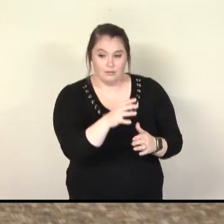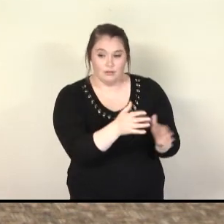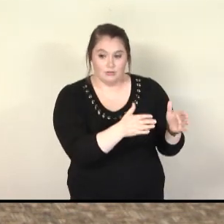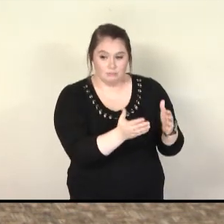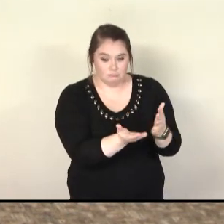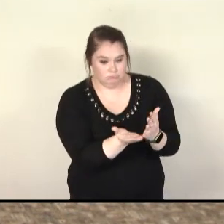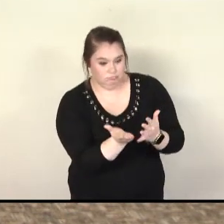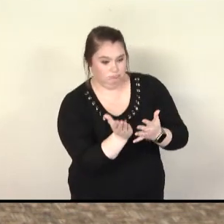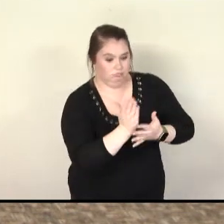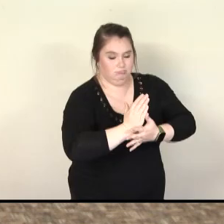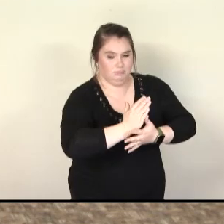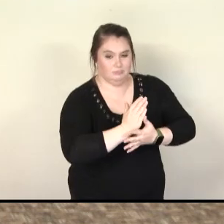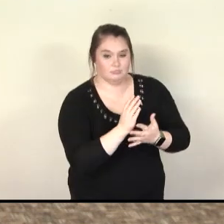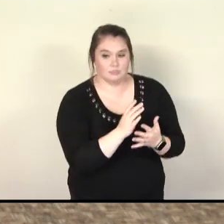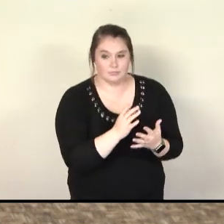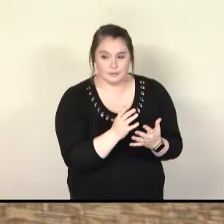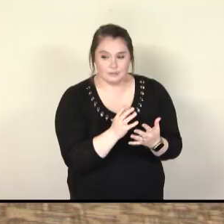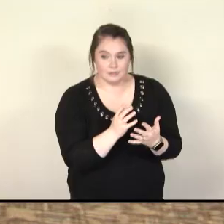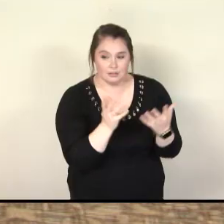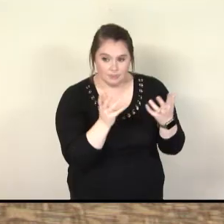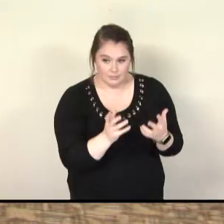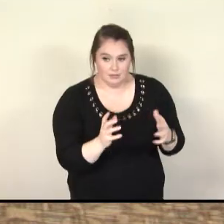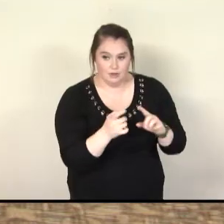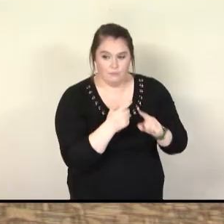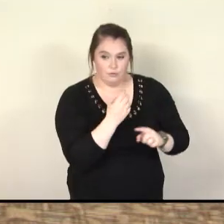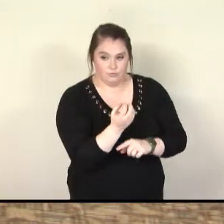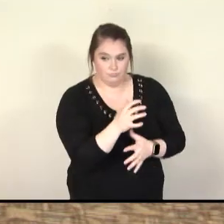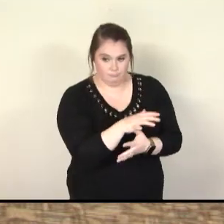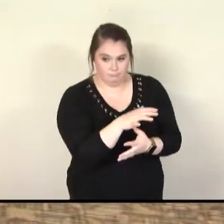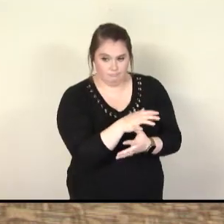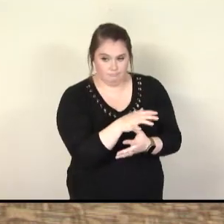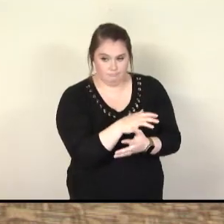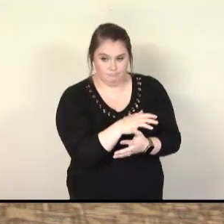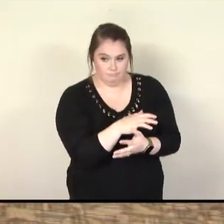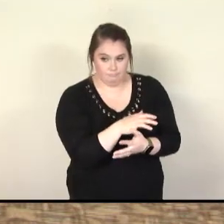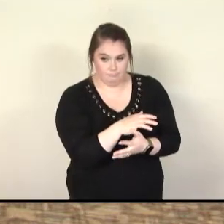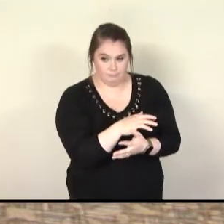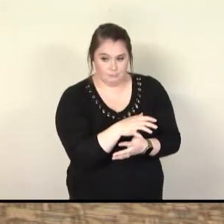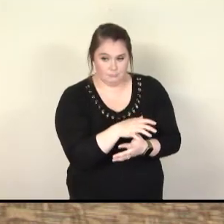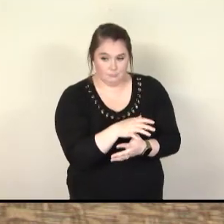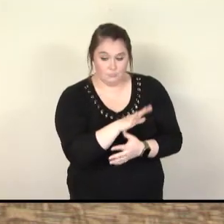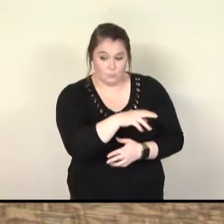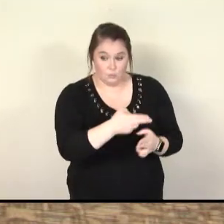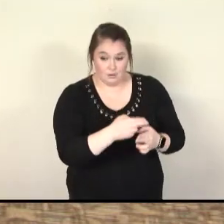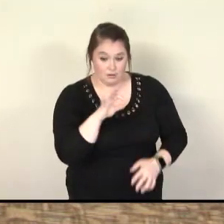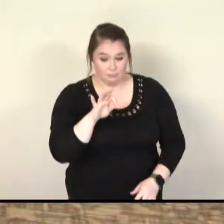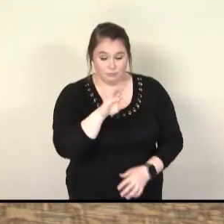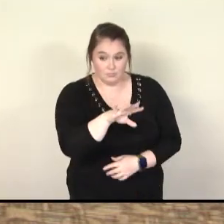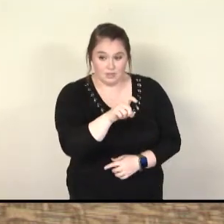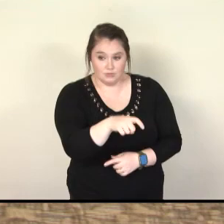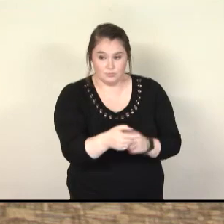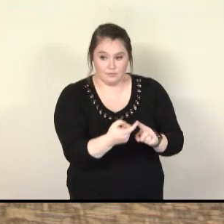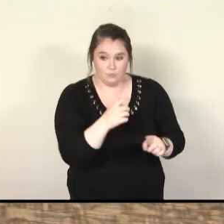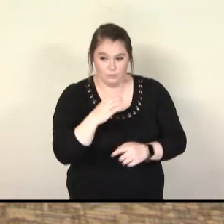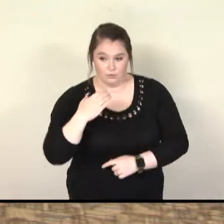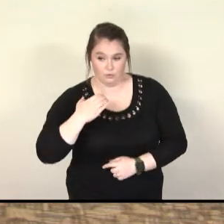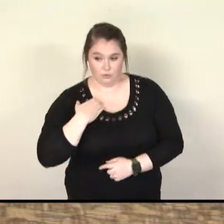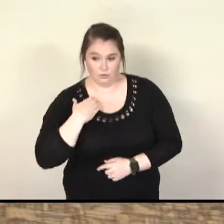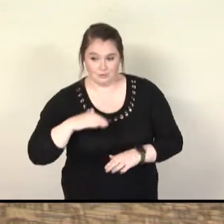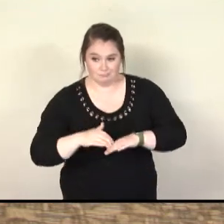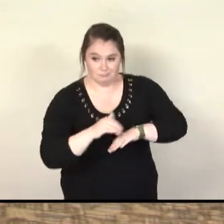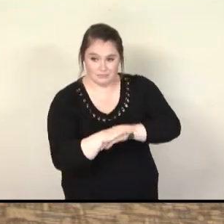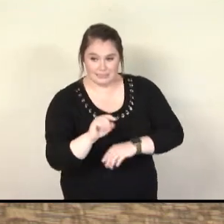12th, and completed from 12th grade. Nominations must be made by the head coach of the sport, which are sent to